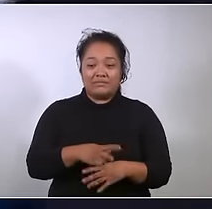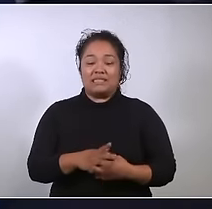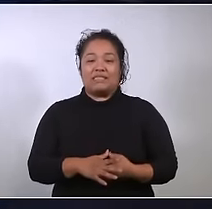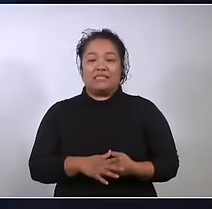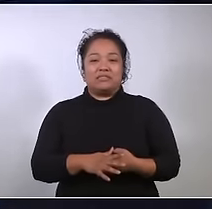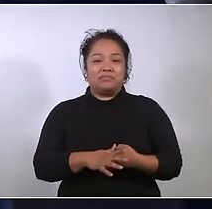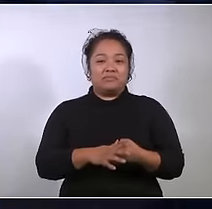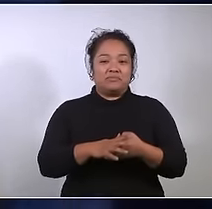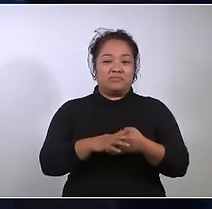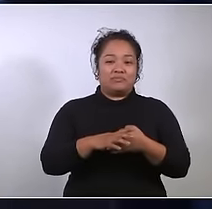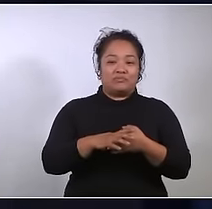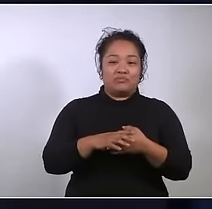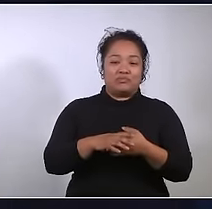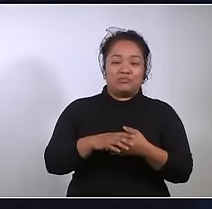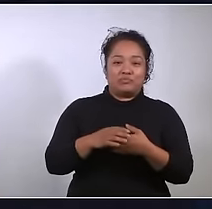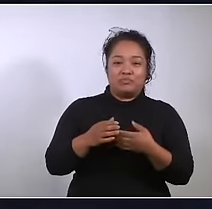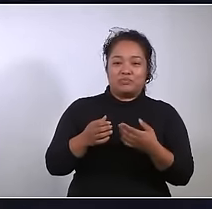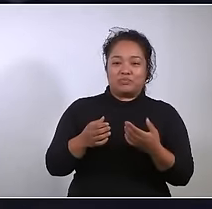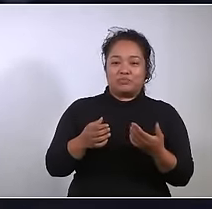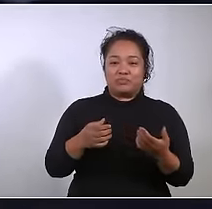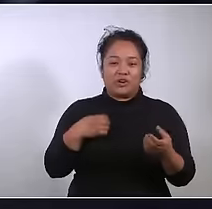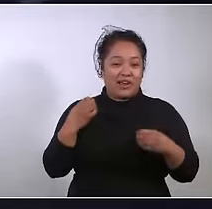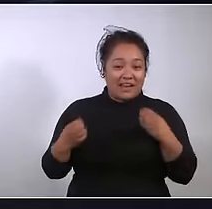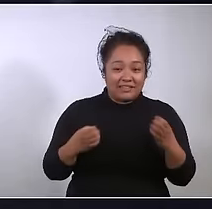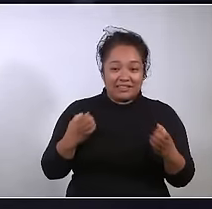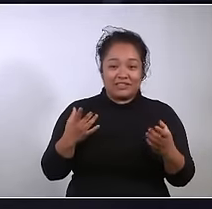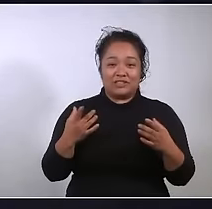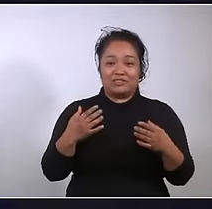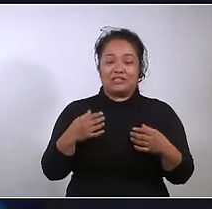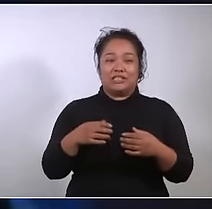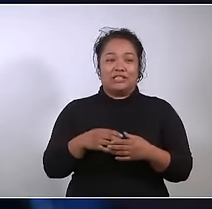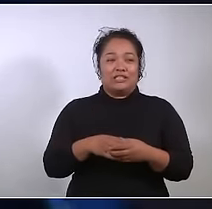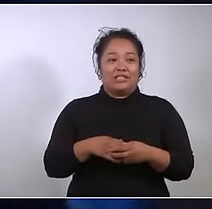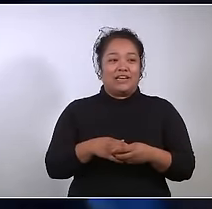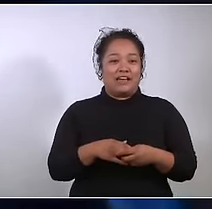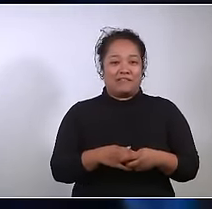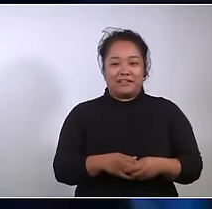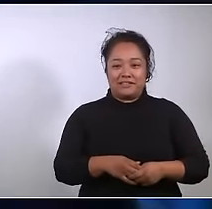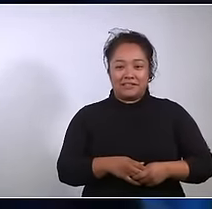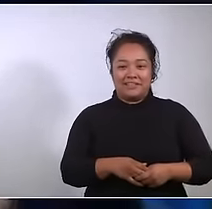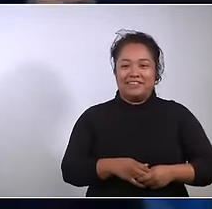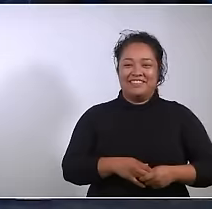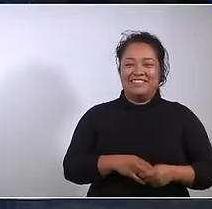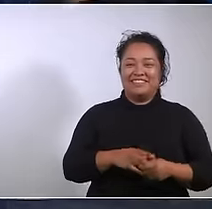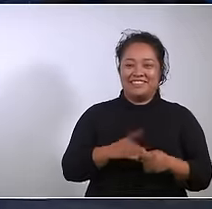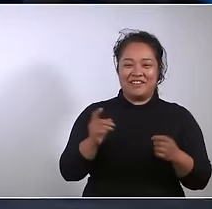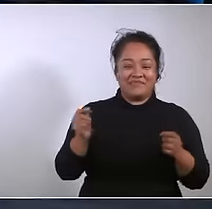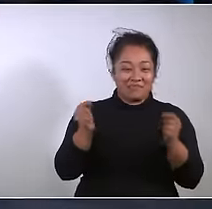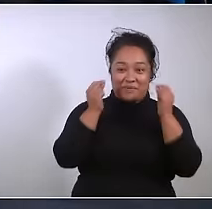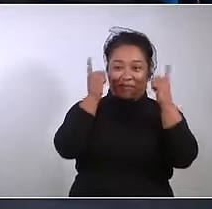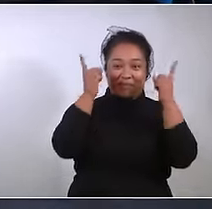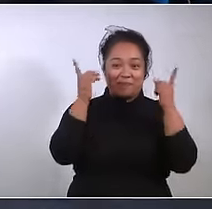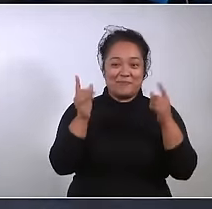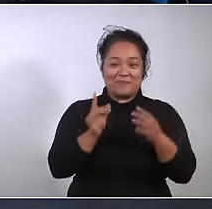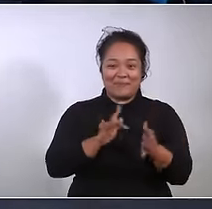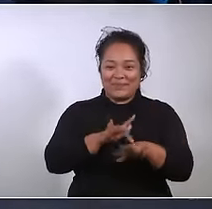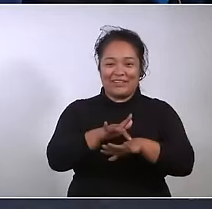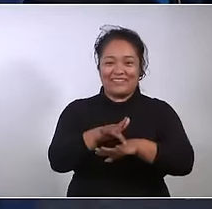just represents your energy. Representa su energía. Your efforts. Su esfuerzo. Waking up early.